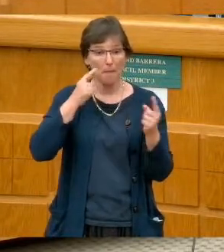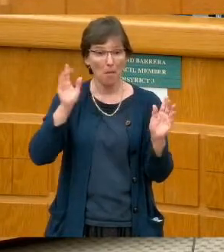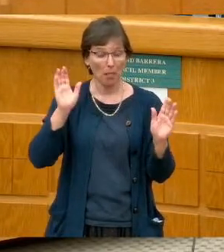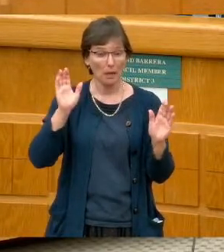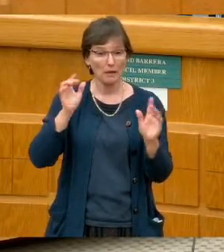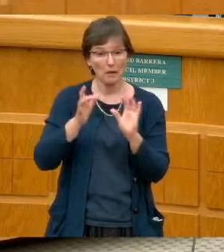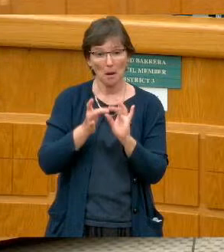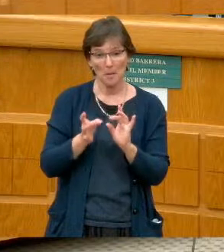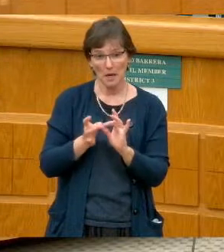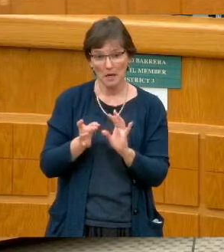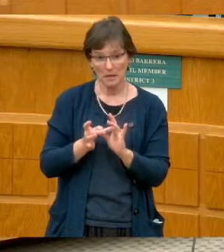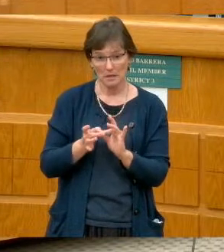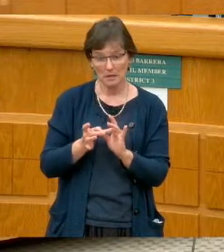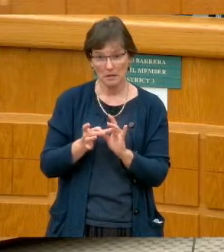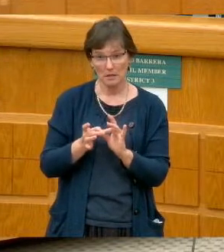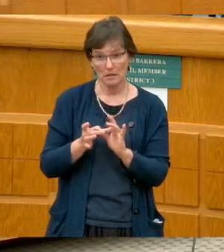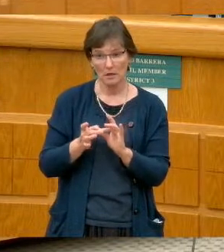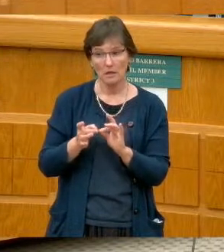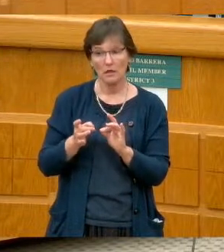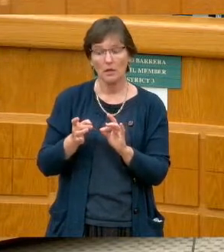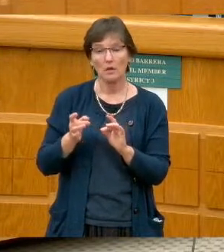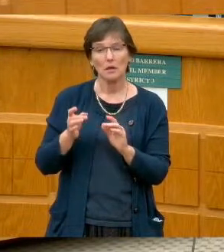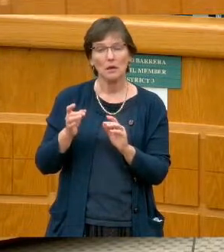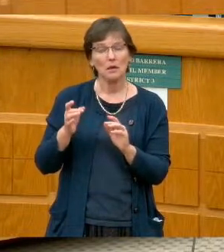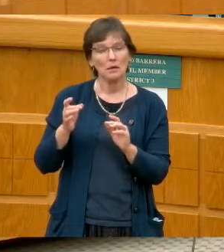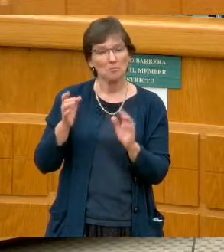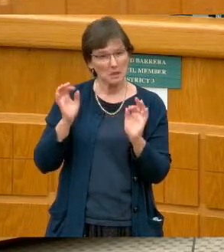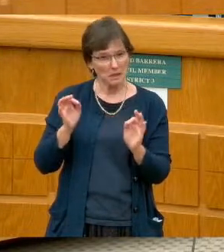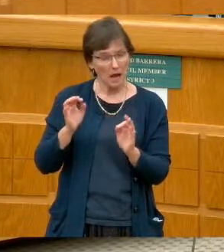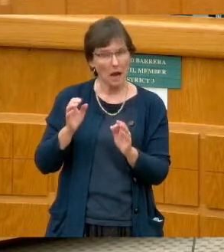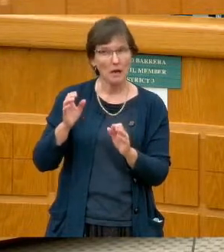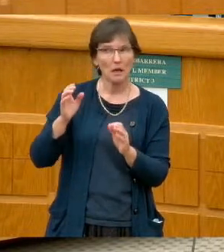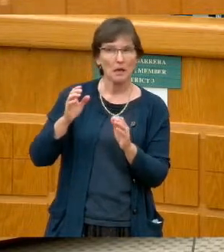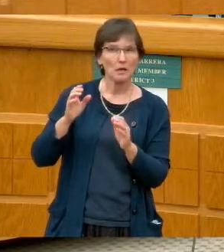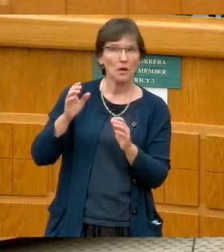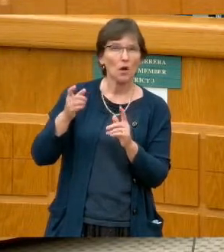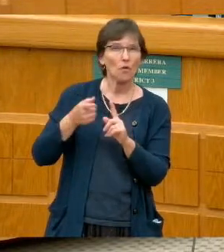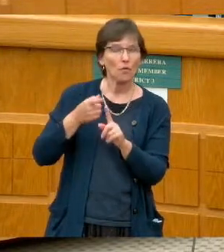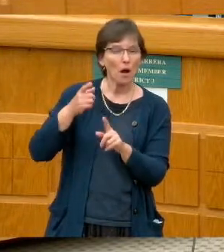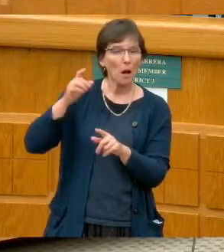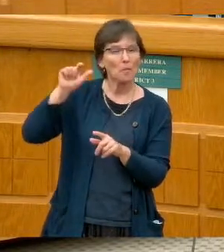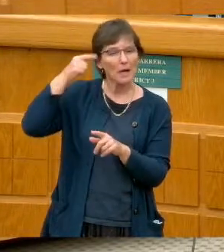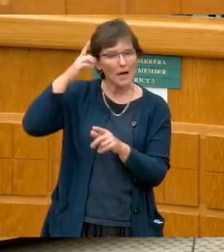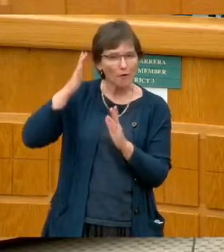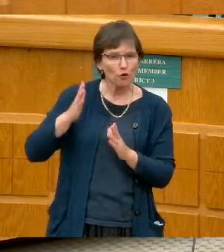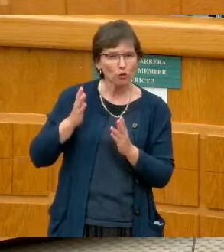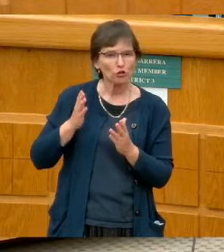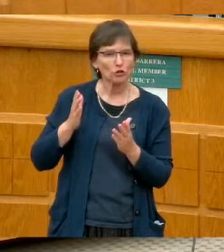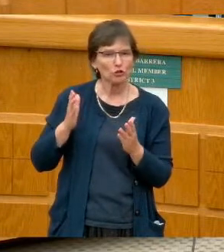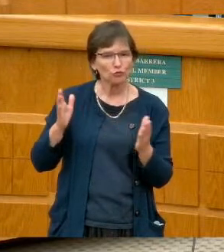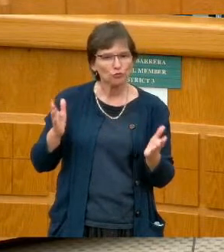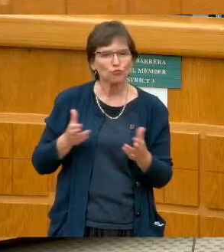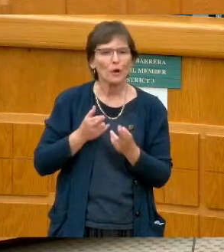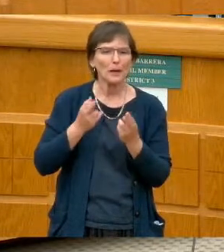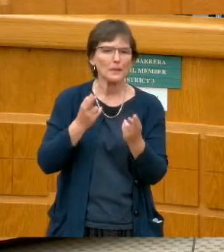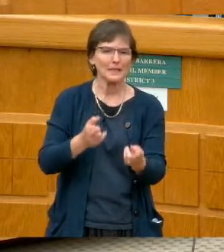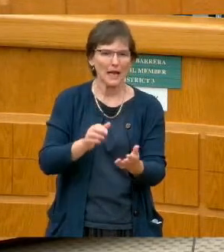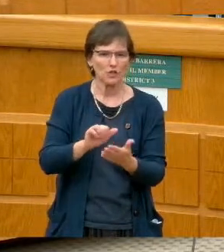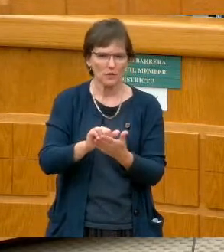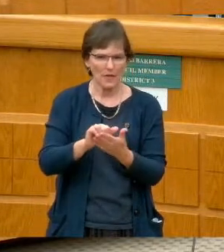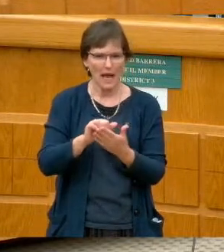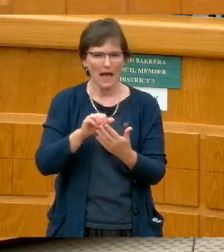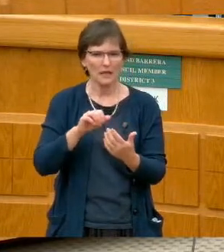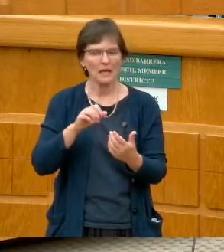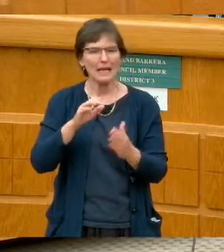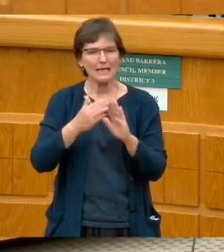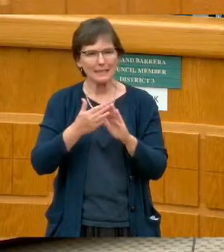that I did make public comment today, and I did so based on Governor Abbott and other state leaders' recommendation encouraging cities and